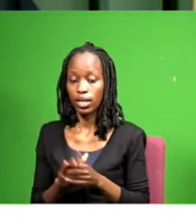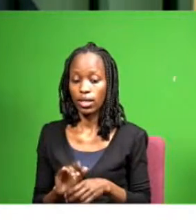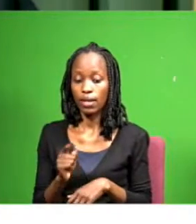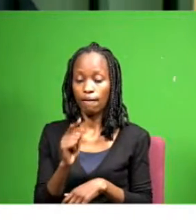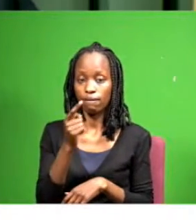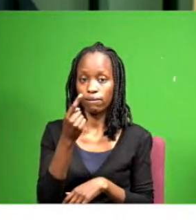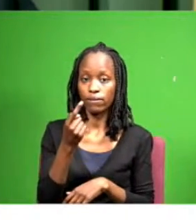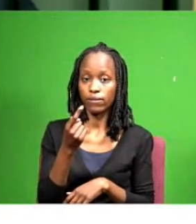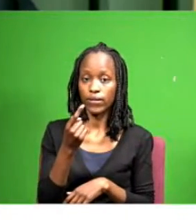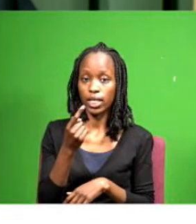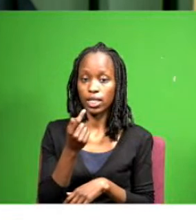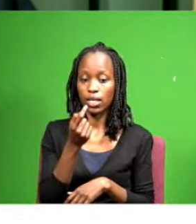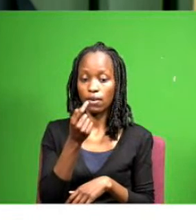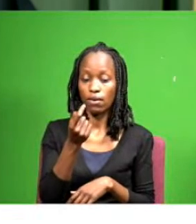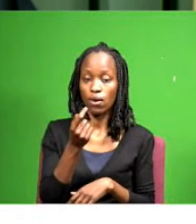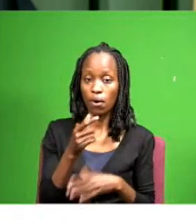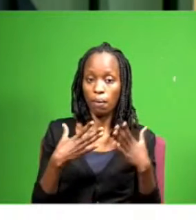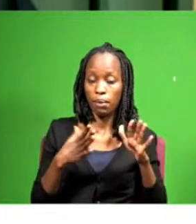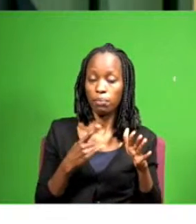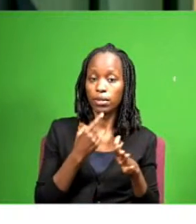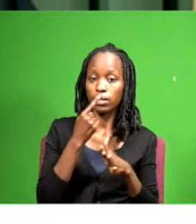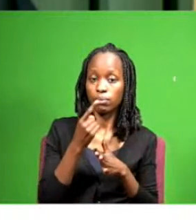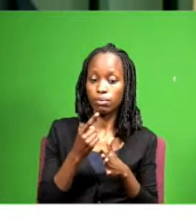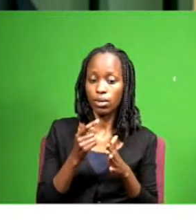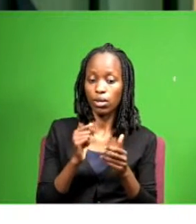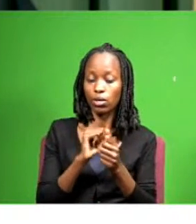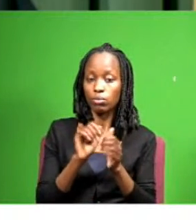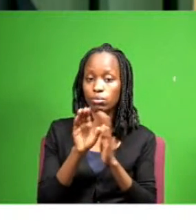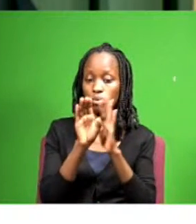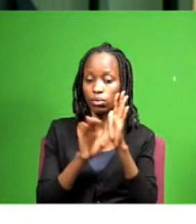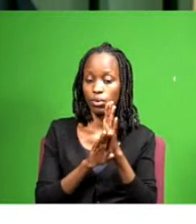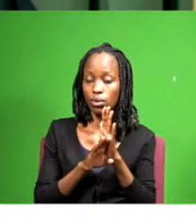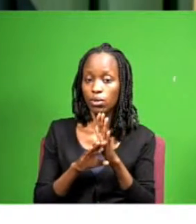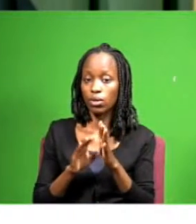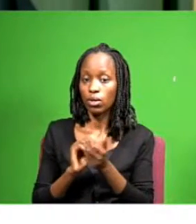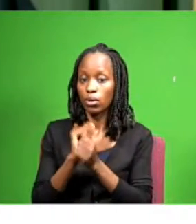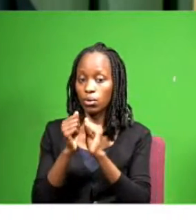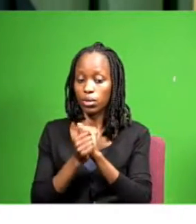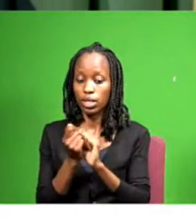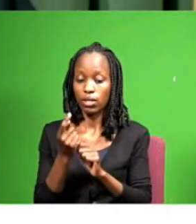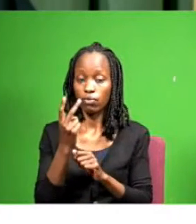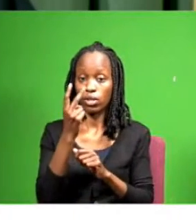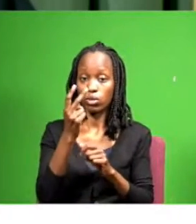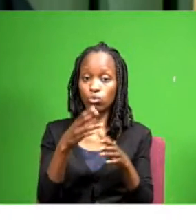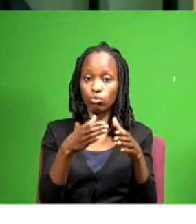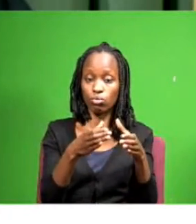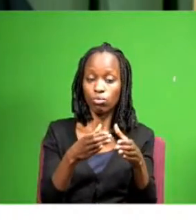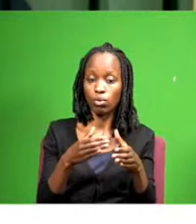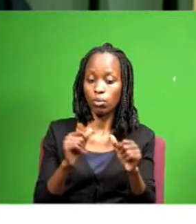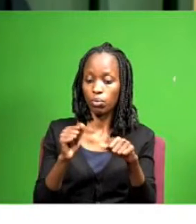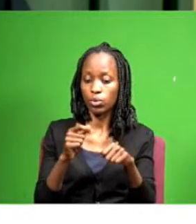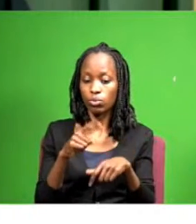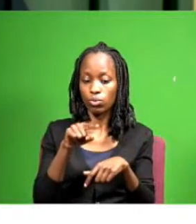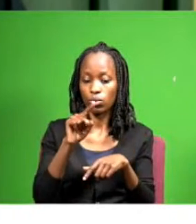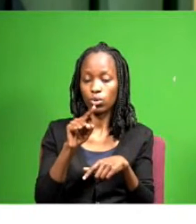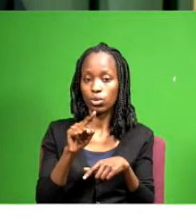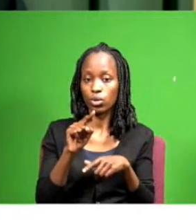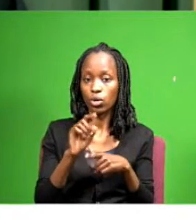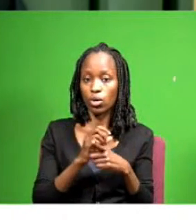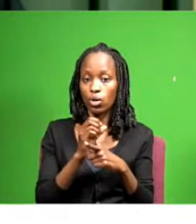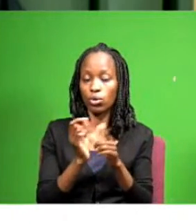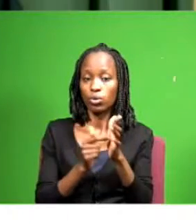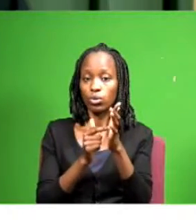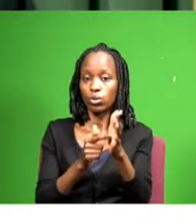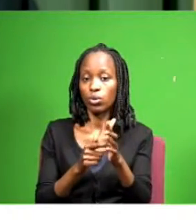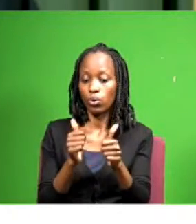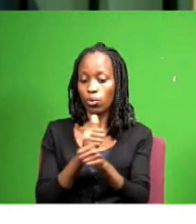fifth respondents stated, and I quote, constitutional amendments come in two types. They can either be corrective or elaborative.